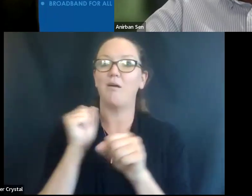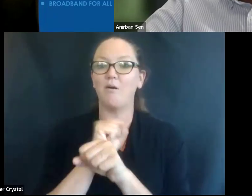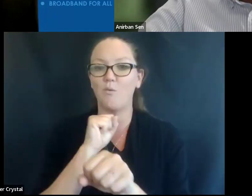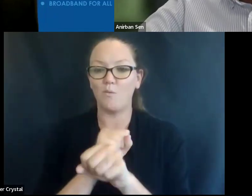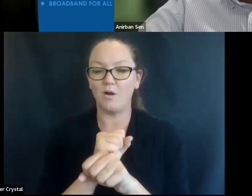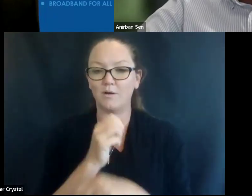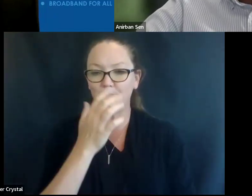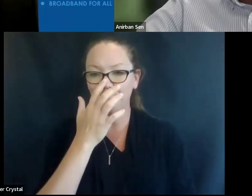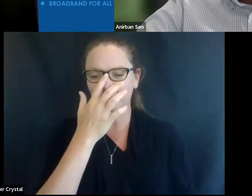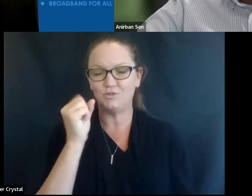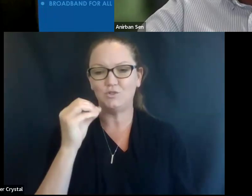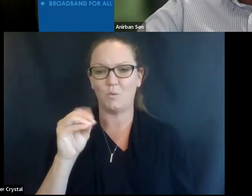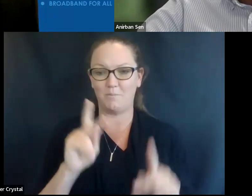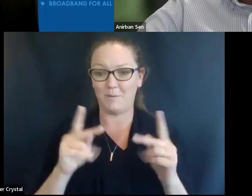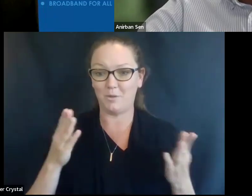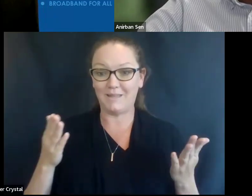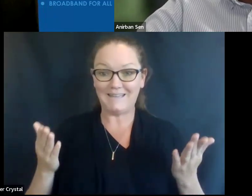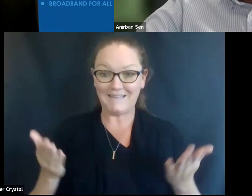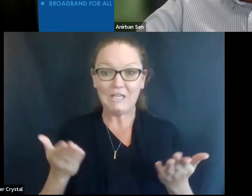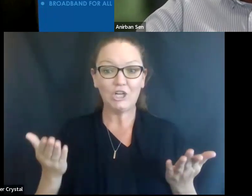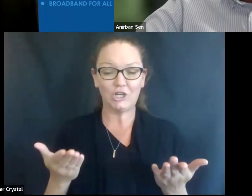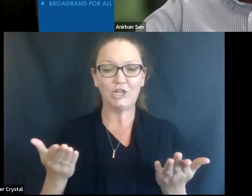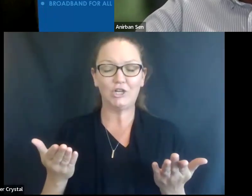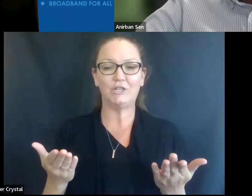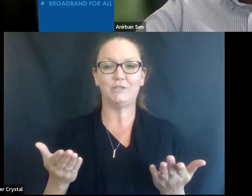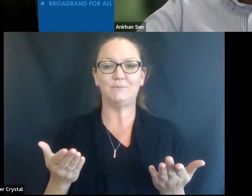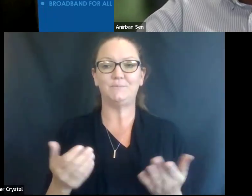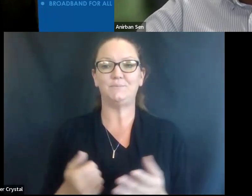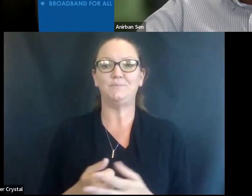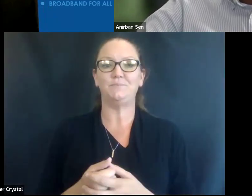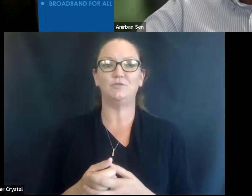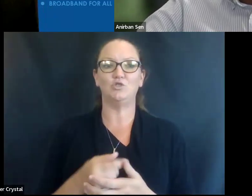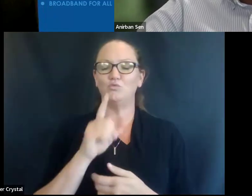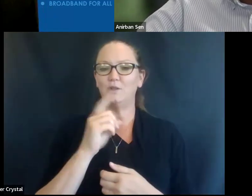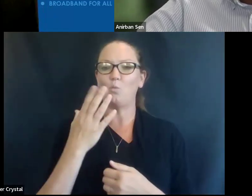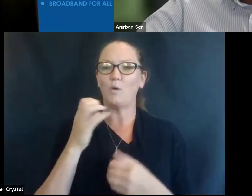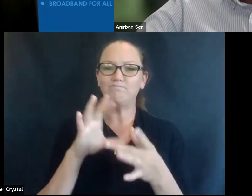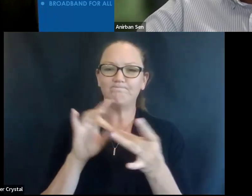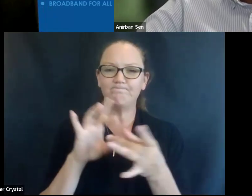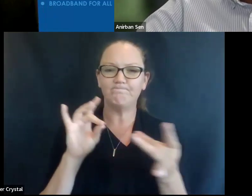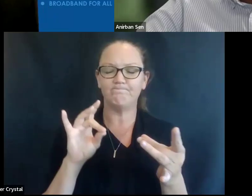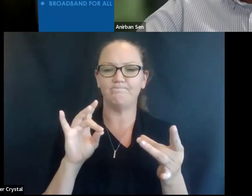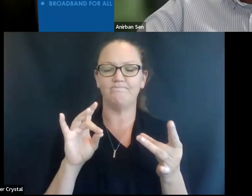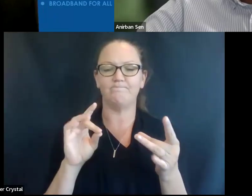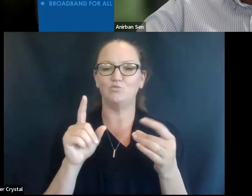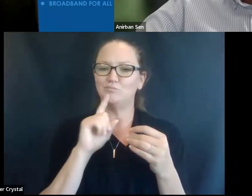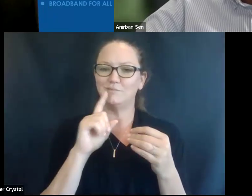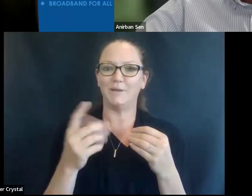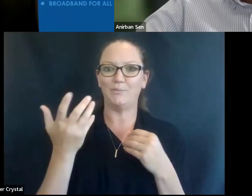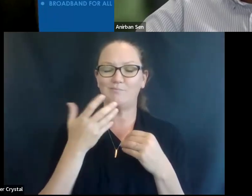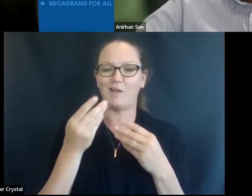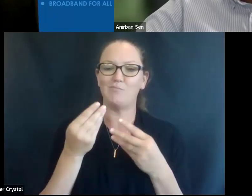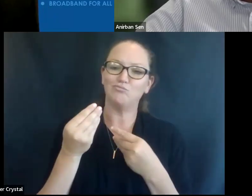folks here, really wanting to kind of point out that there's an elegance to this solution